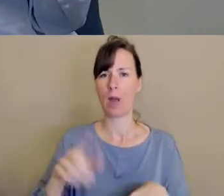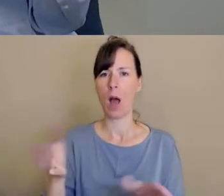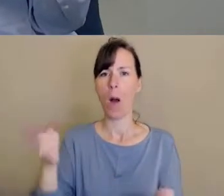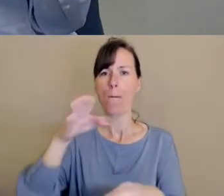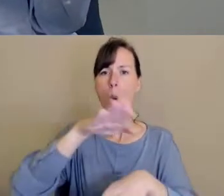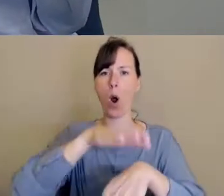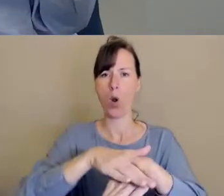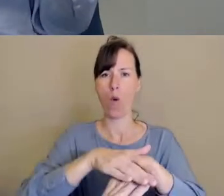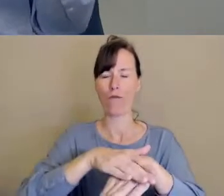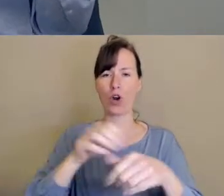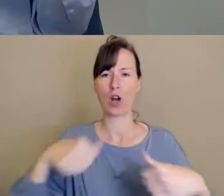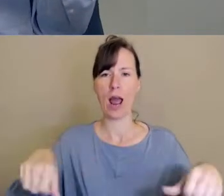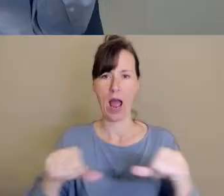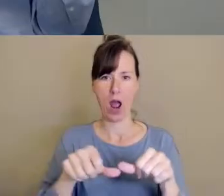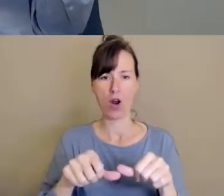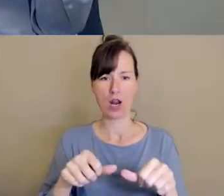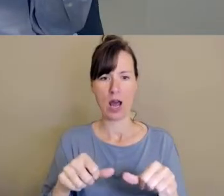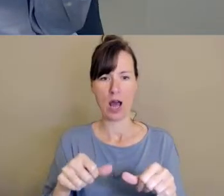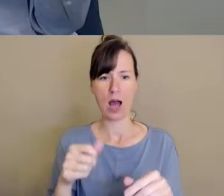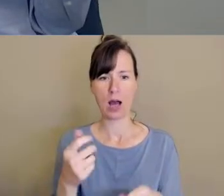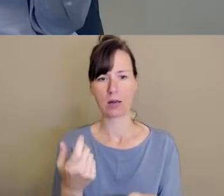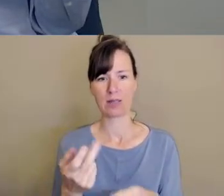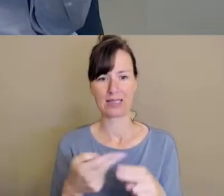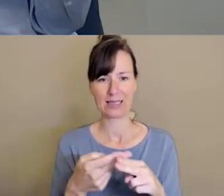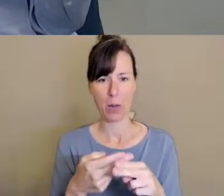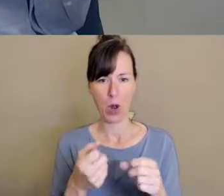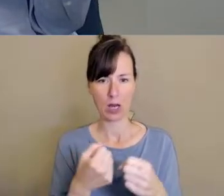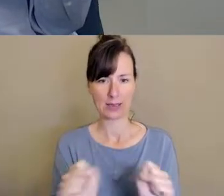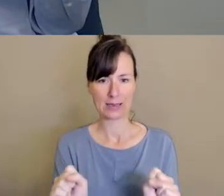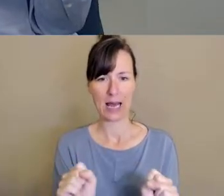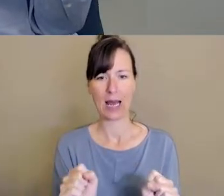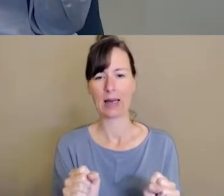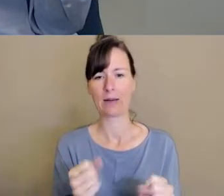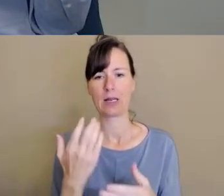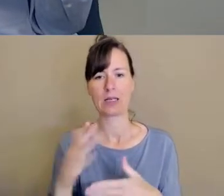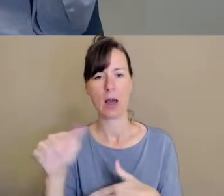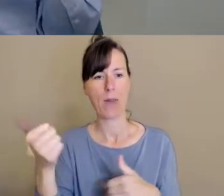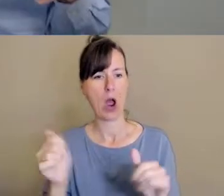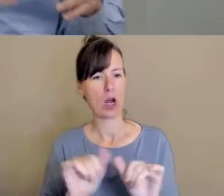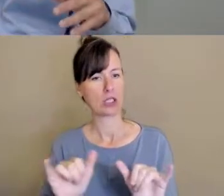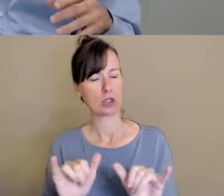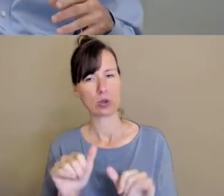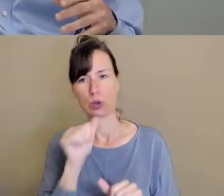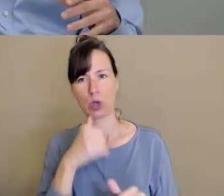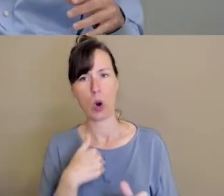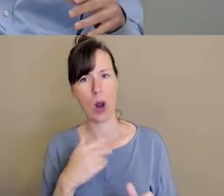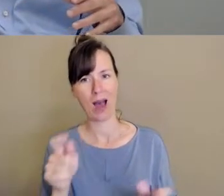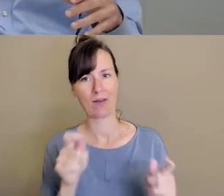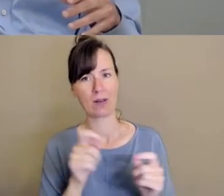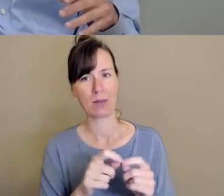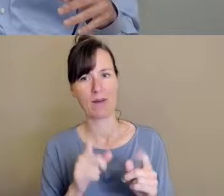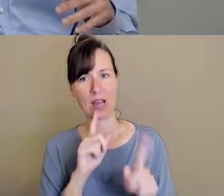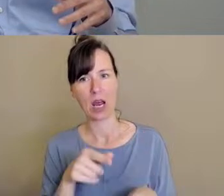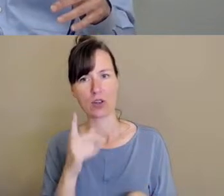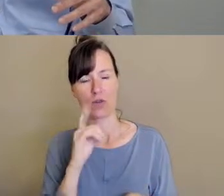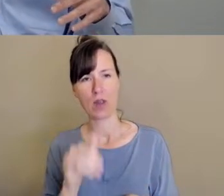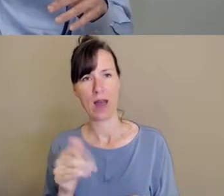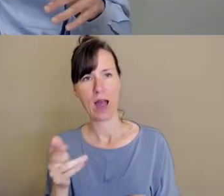There's some other areas as well, but we don't have a direct answer to that yet. Thank you, sir. Councilmember